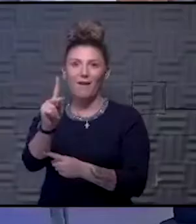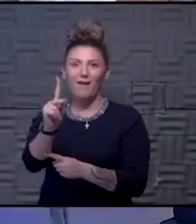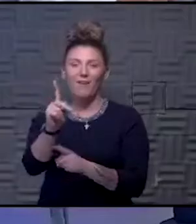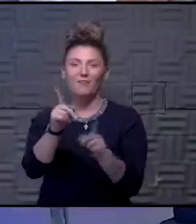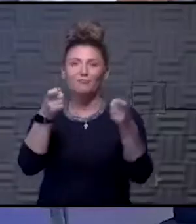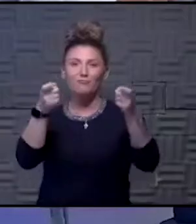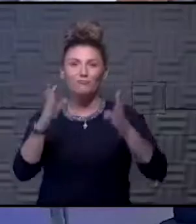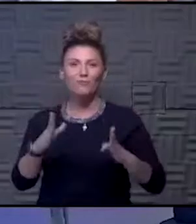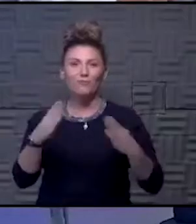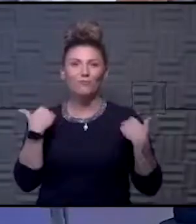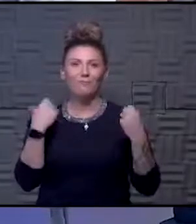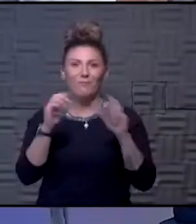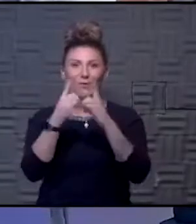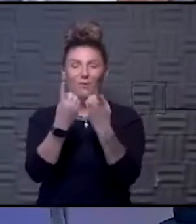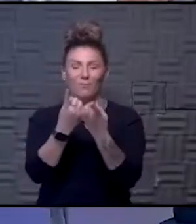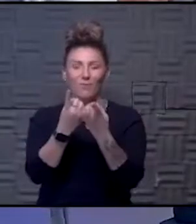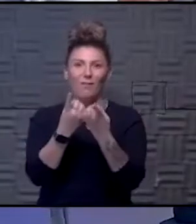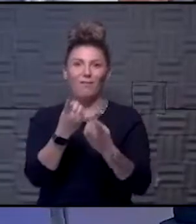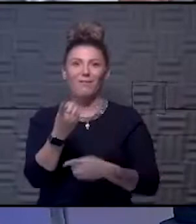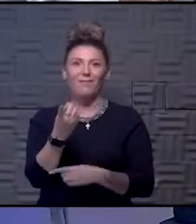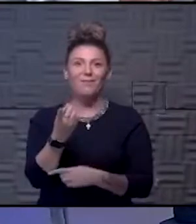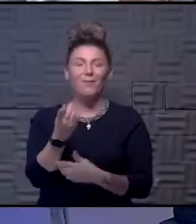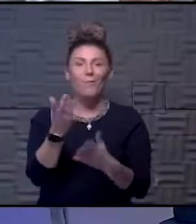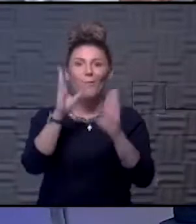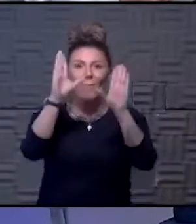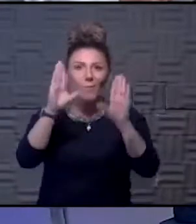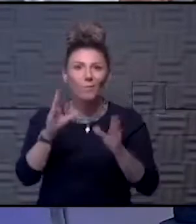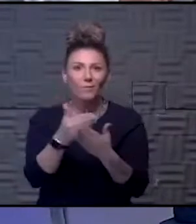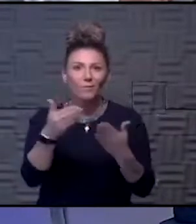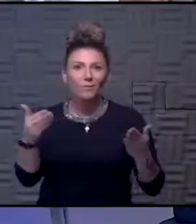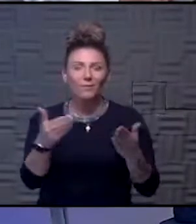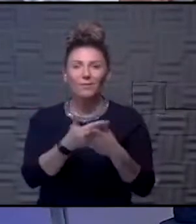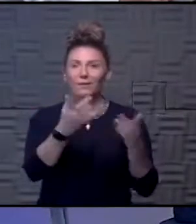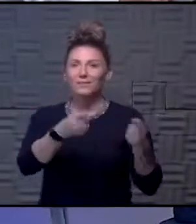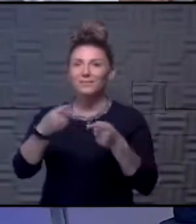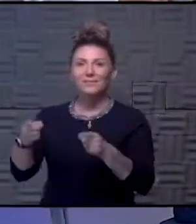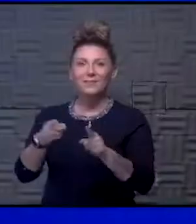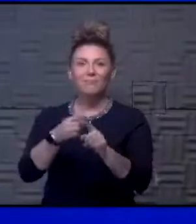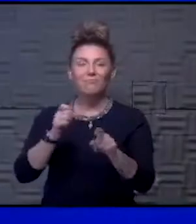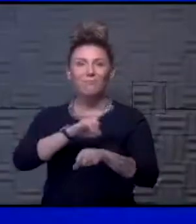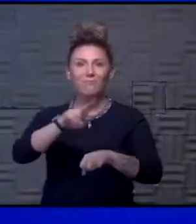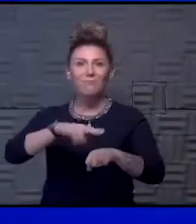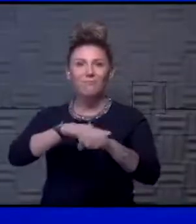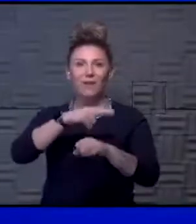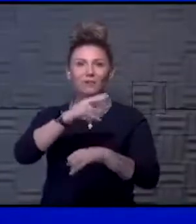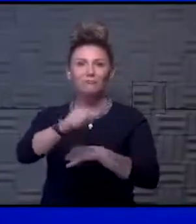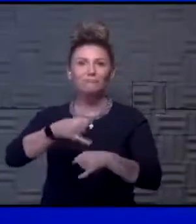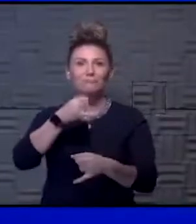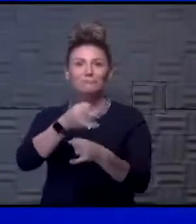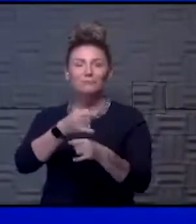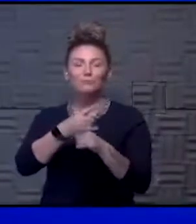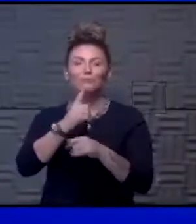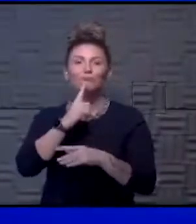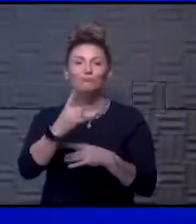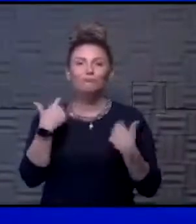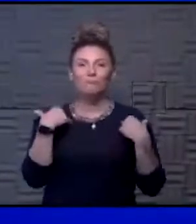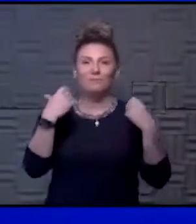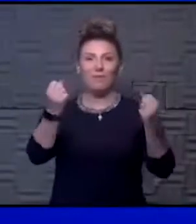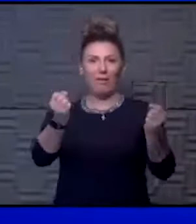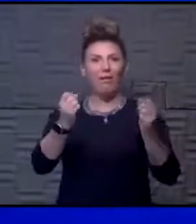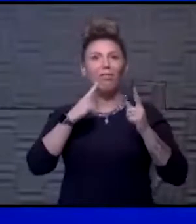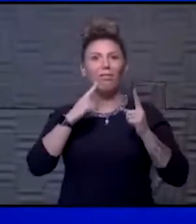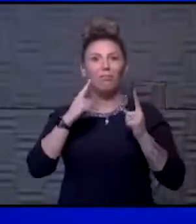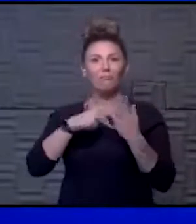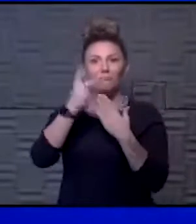We'll talk about great things coming out of a National Institutes of Health initiative. As the NIH continues to look